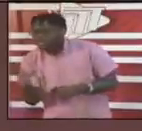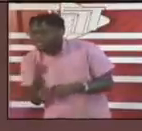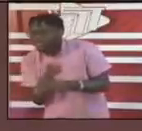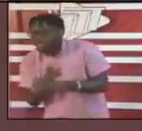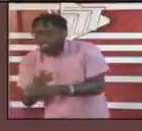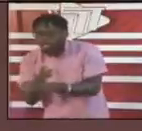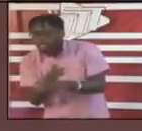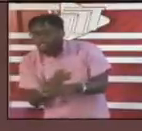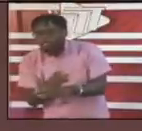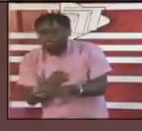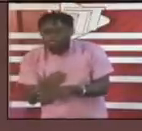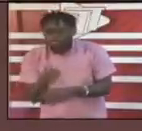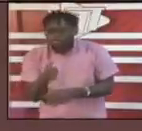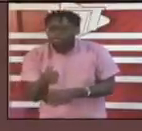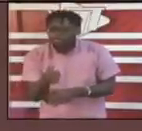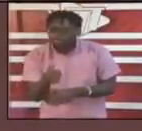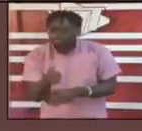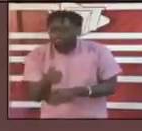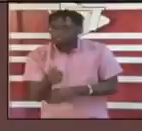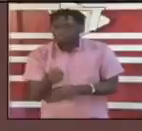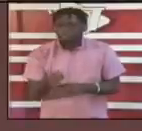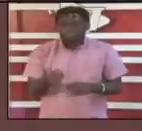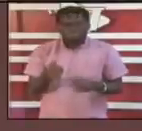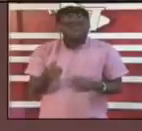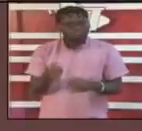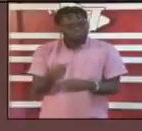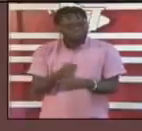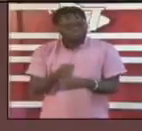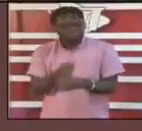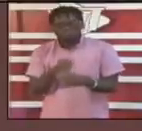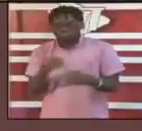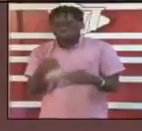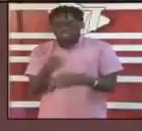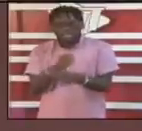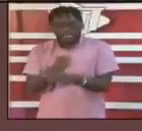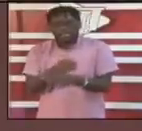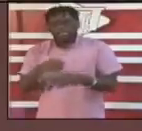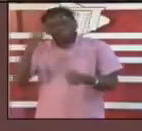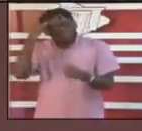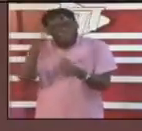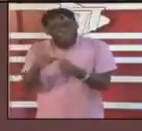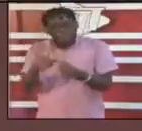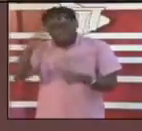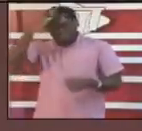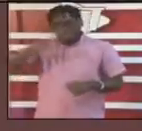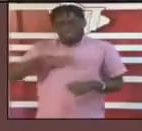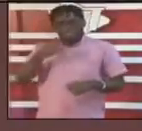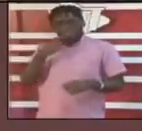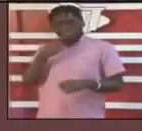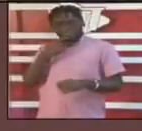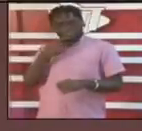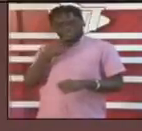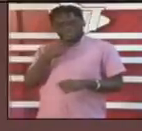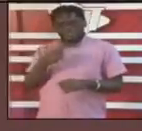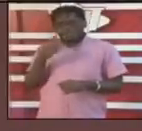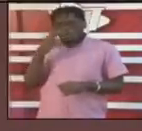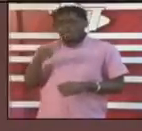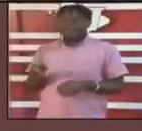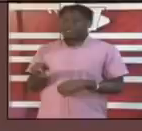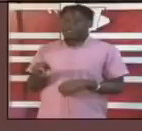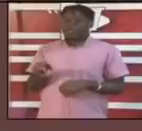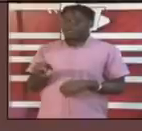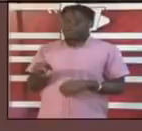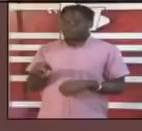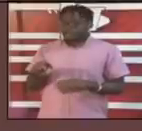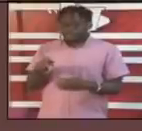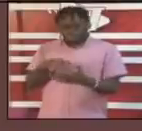area when it comes to trade. I remember a teacher giving me a story that he saw a student many years later.